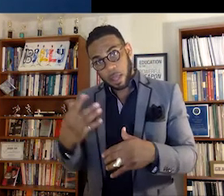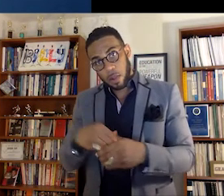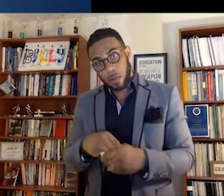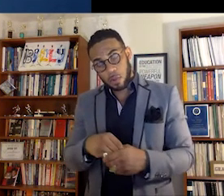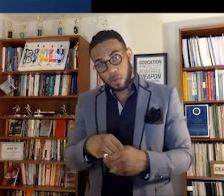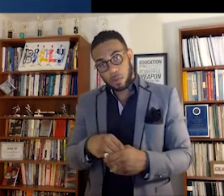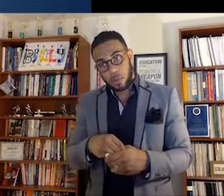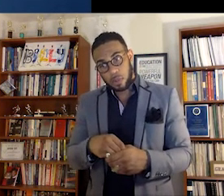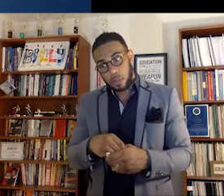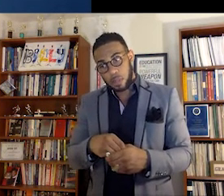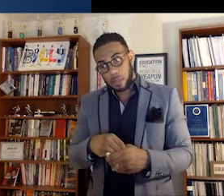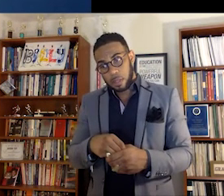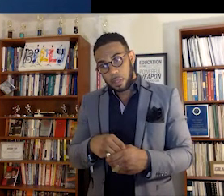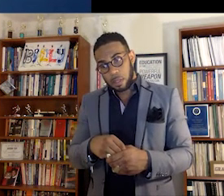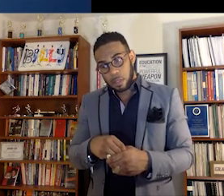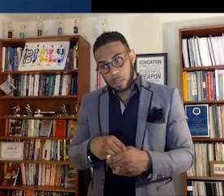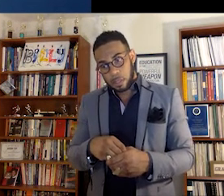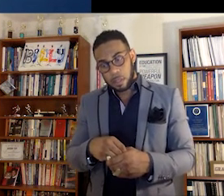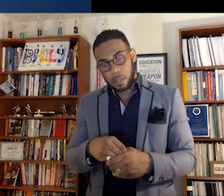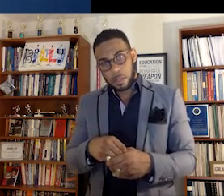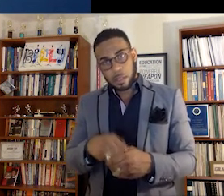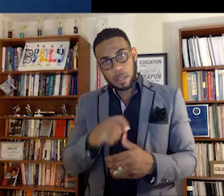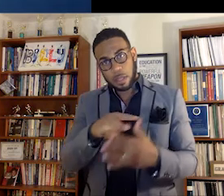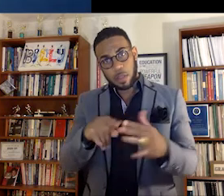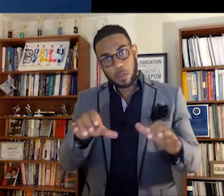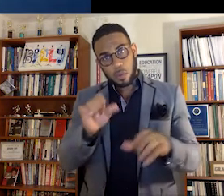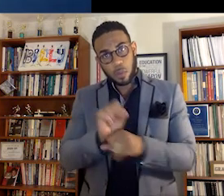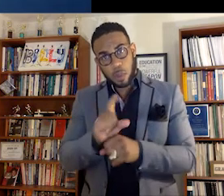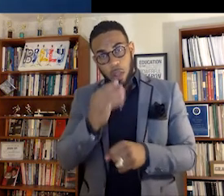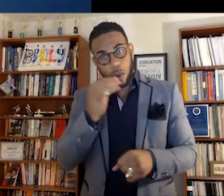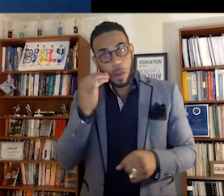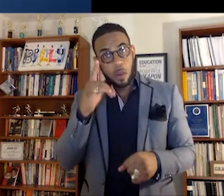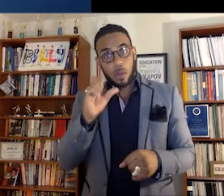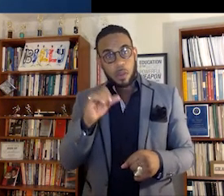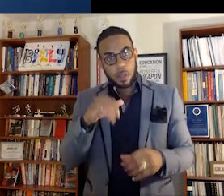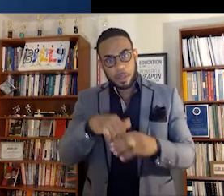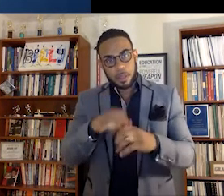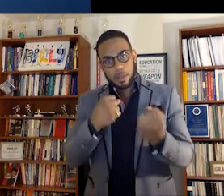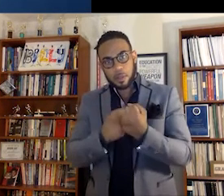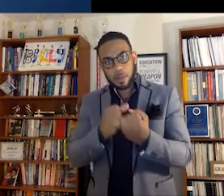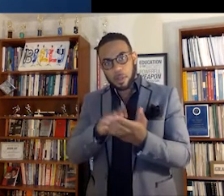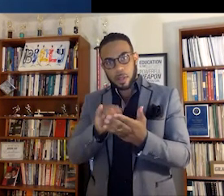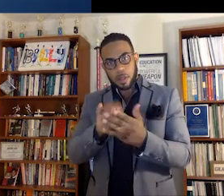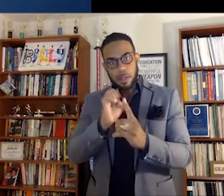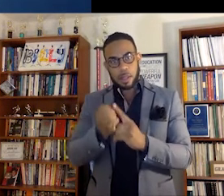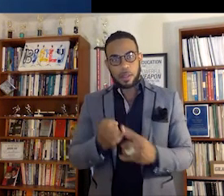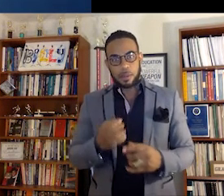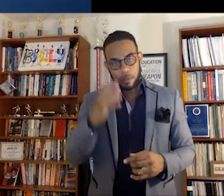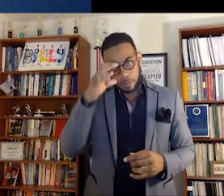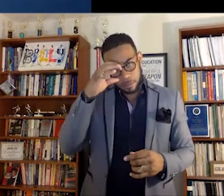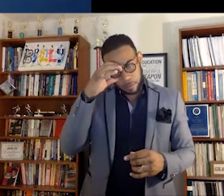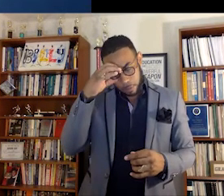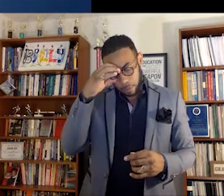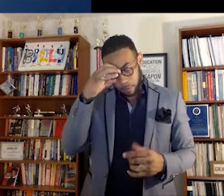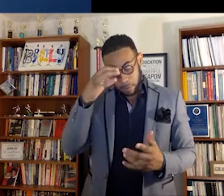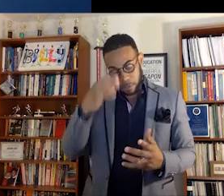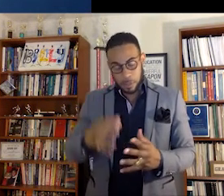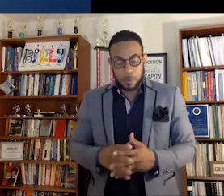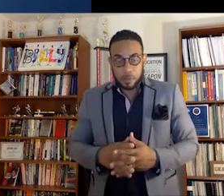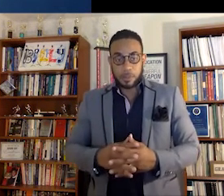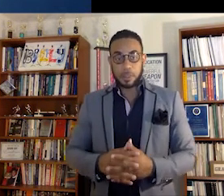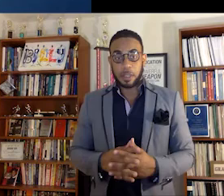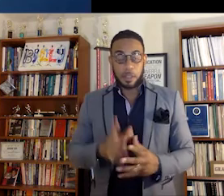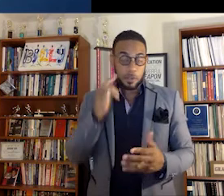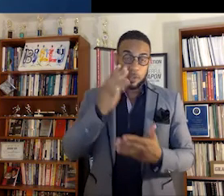include um, they're doing work at home, so they're in a supportive learning environment. Um, uh,